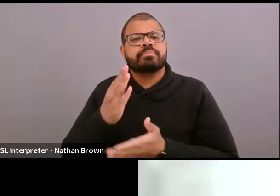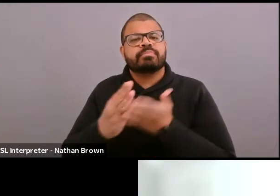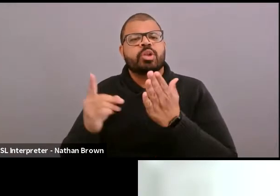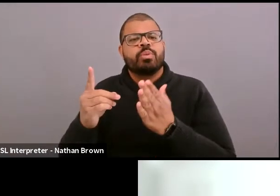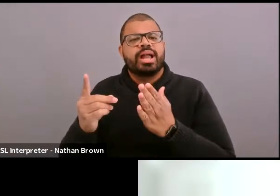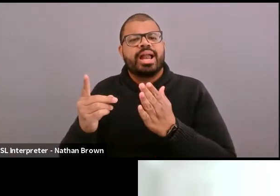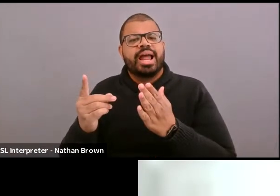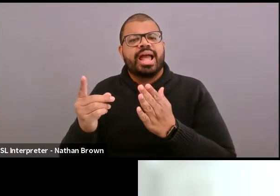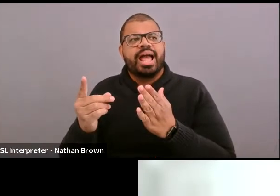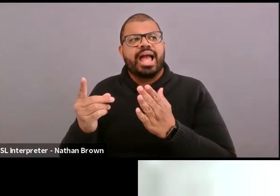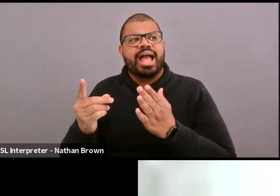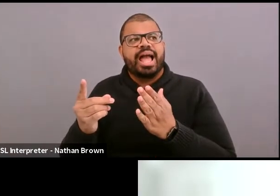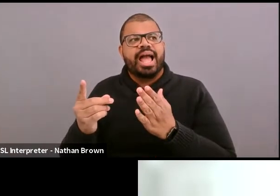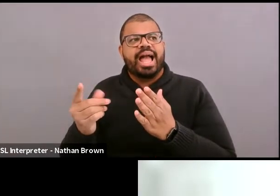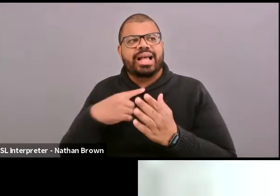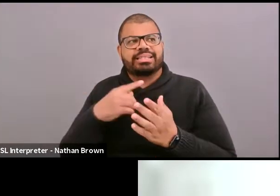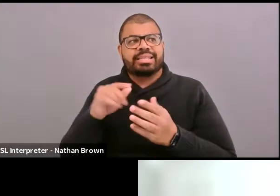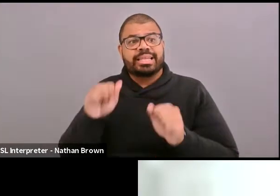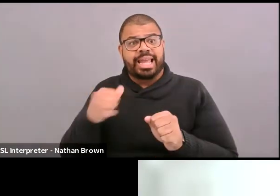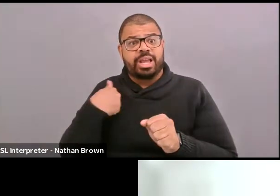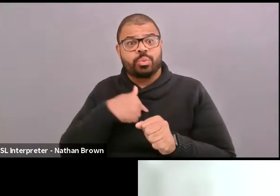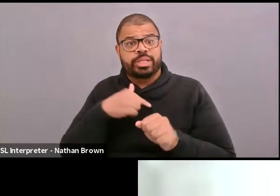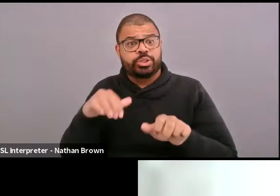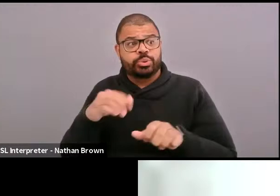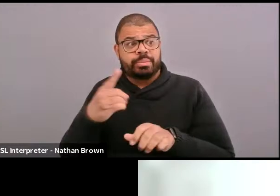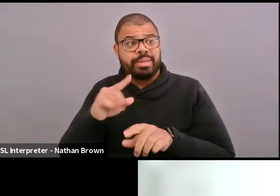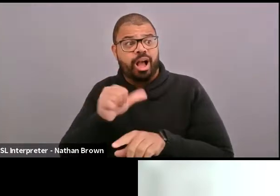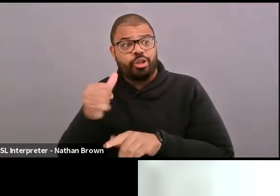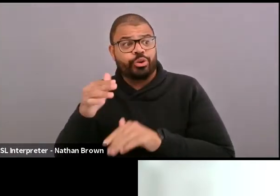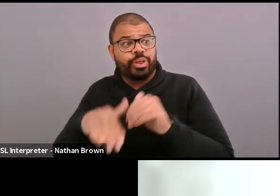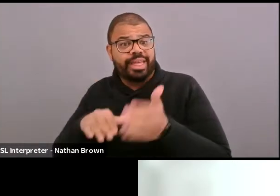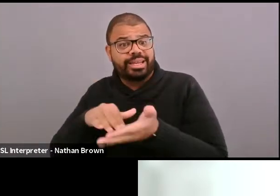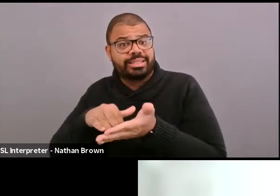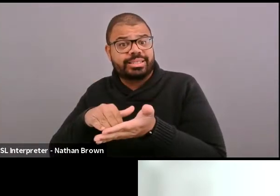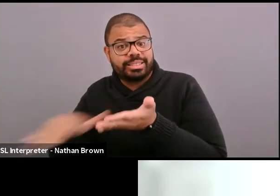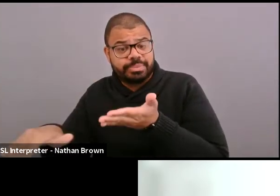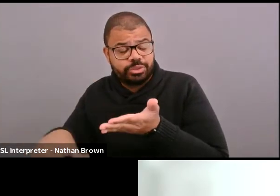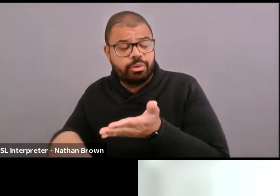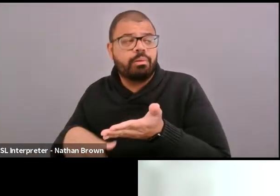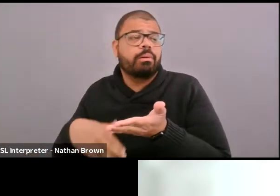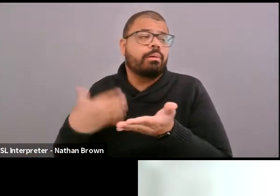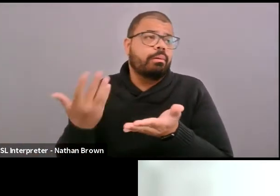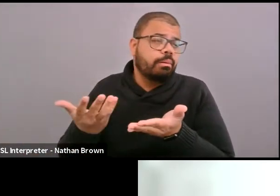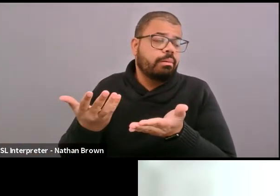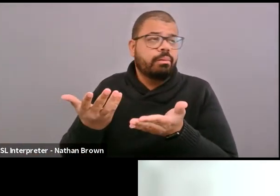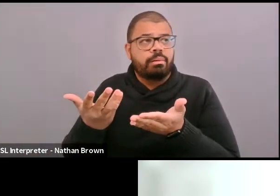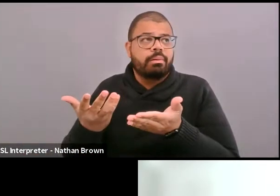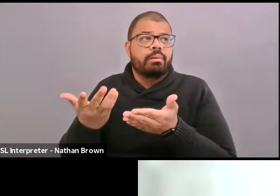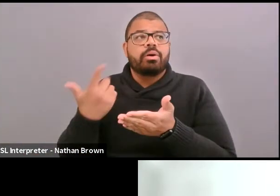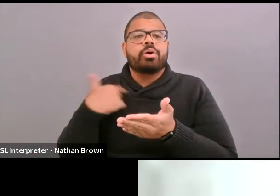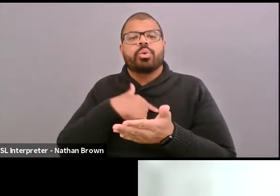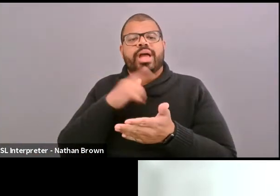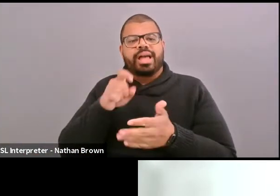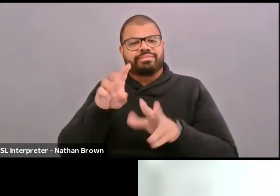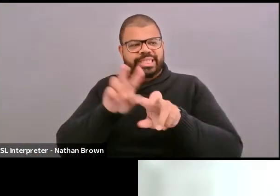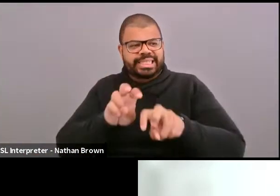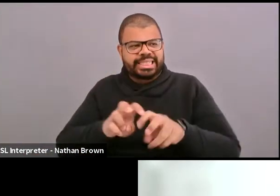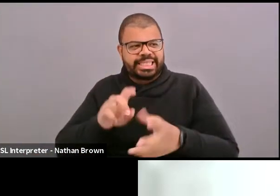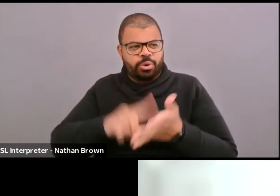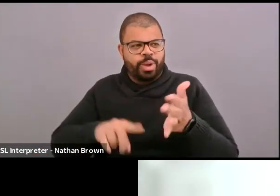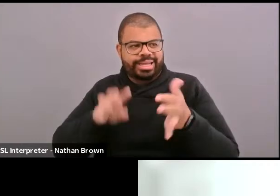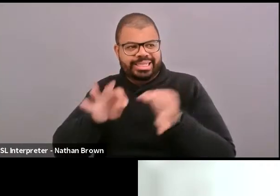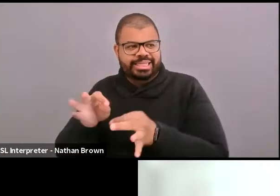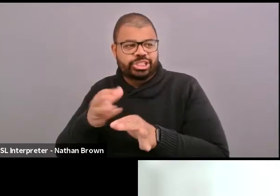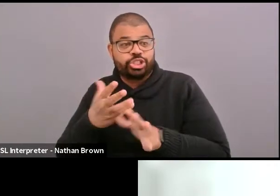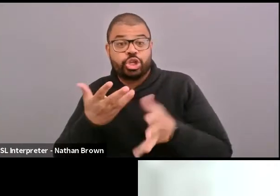could do besides dismiss them? We really need to take a look at what decisions have been made, what decisions we